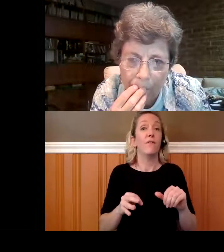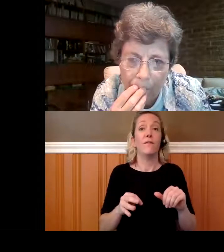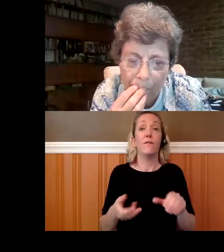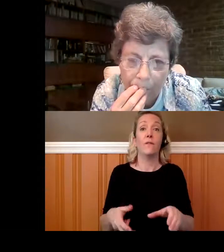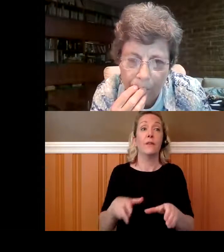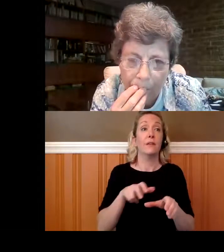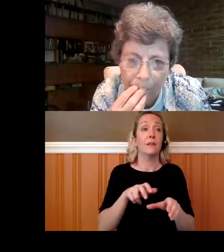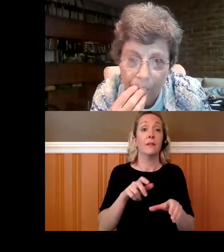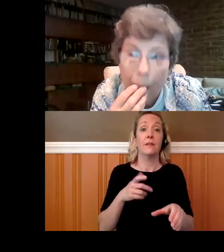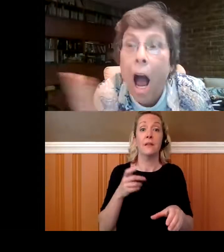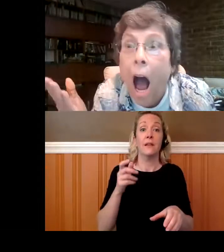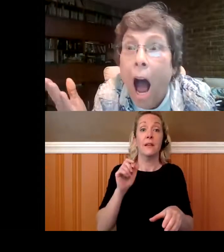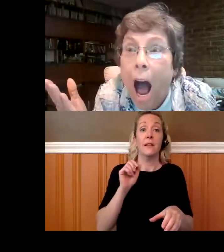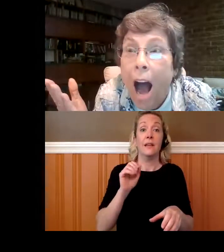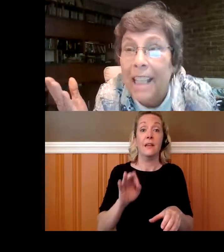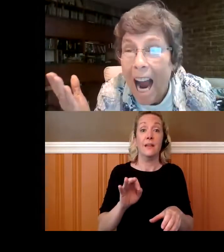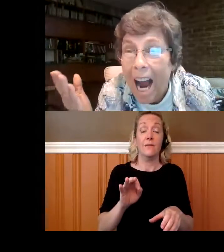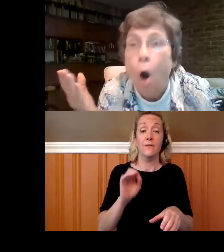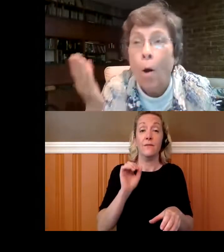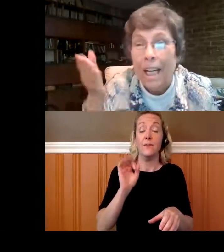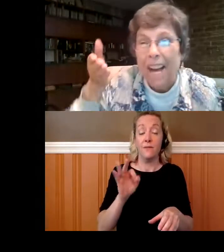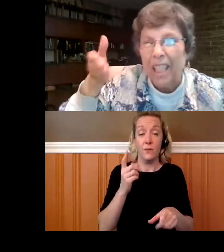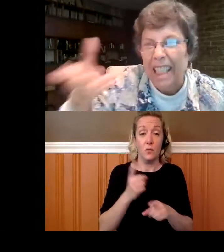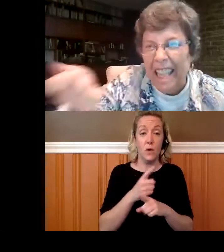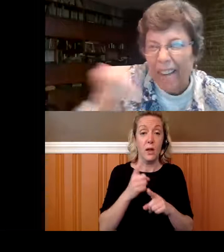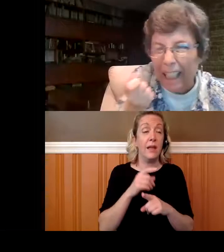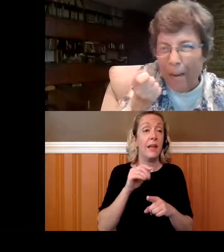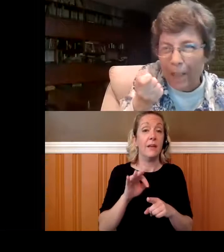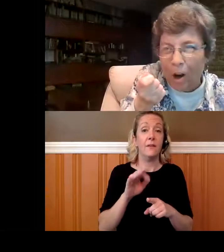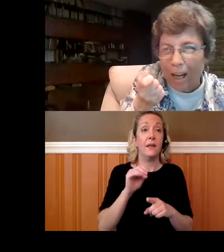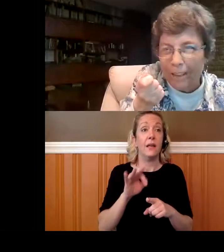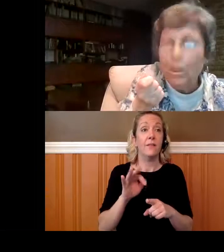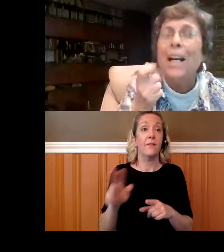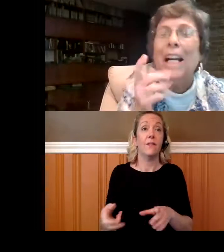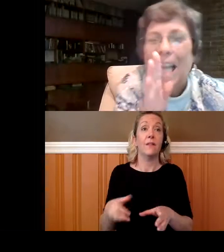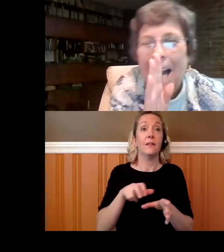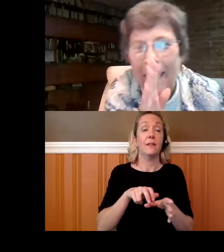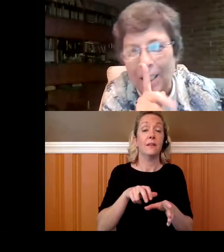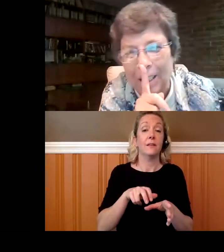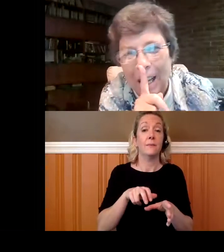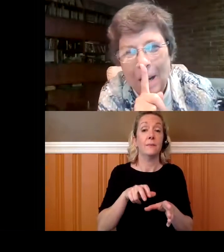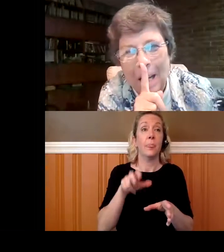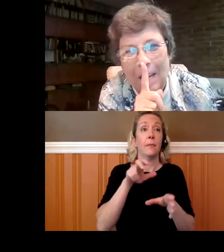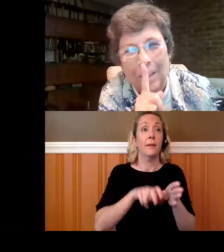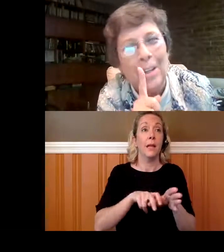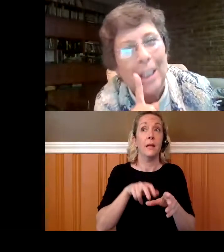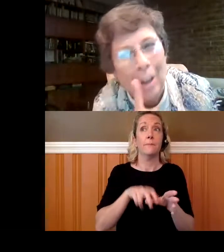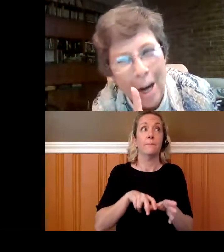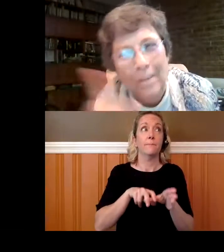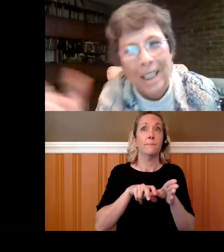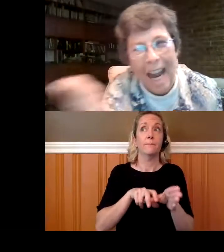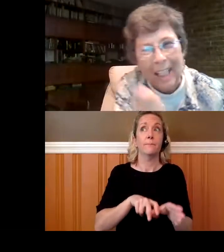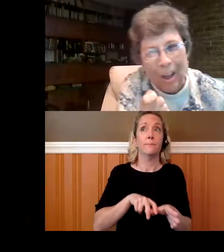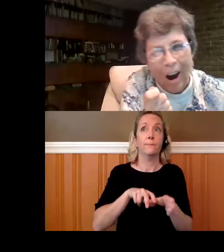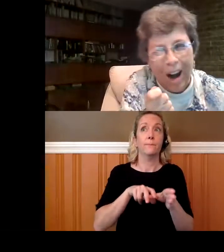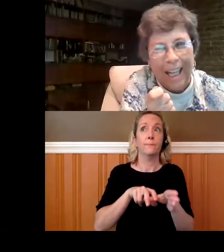he never keeps the card. Well, I guess if you don't get the card, if he takes the card and you don't get it back when it's your bus stop, I guess it's